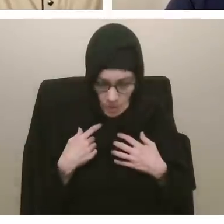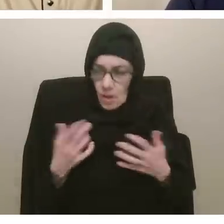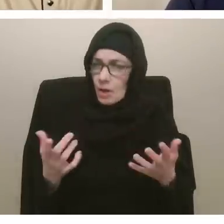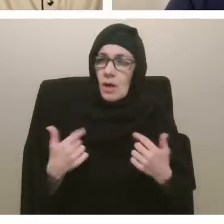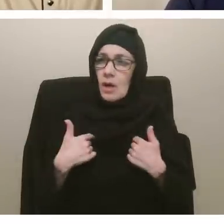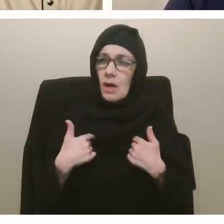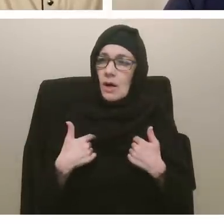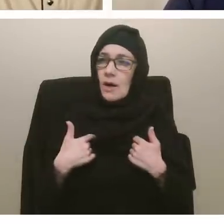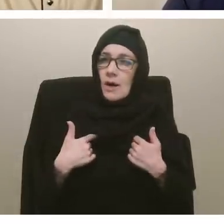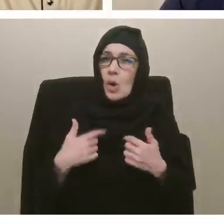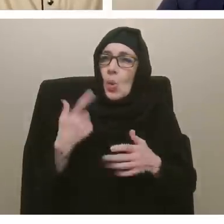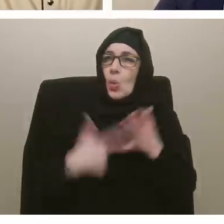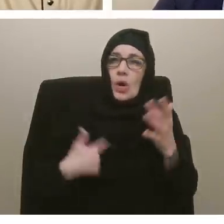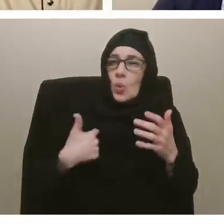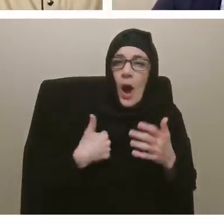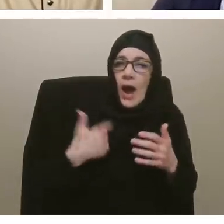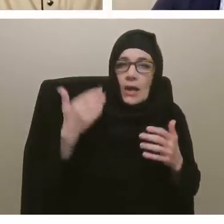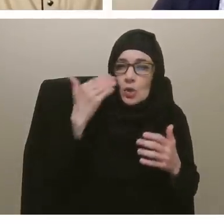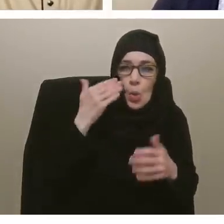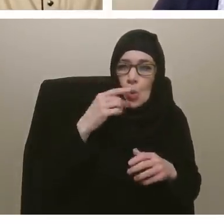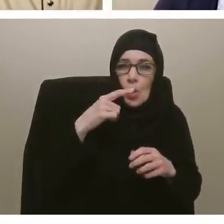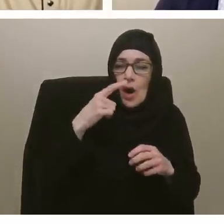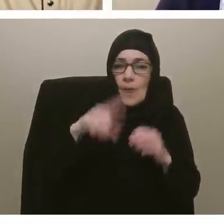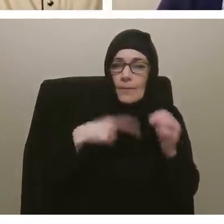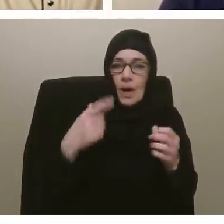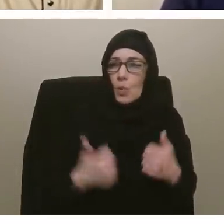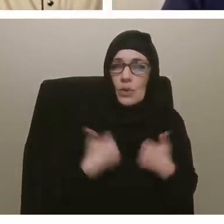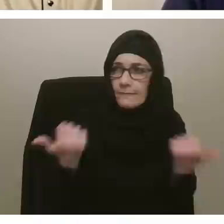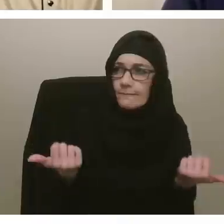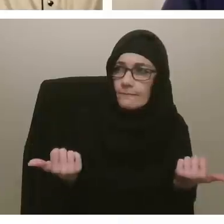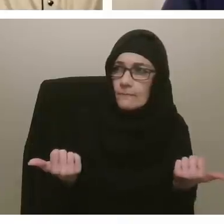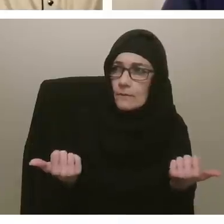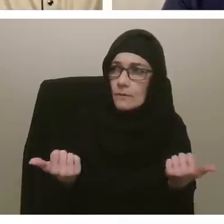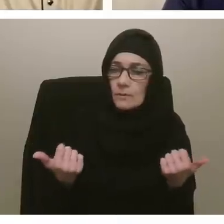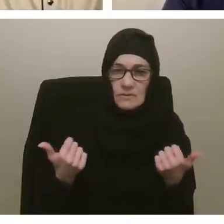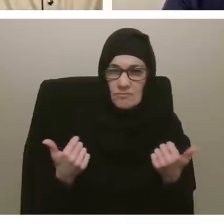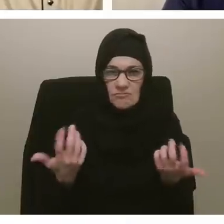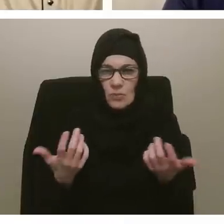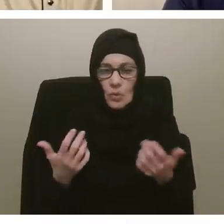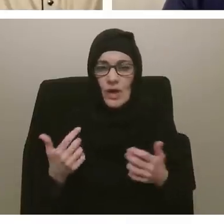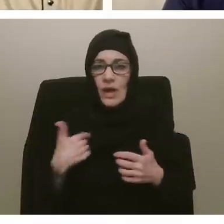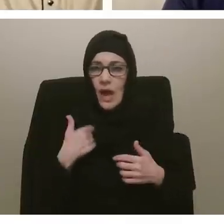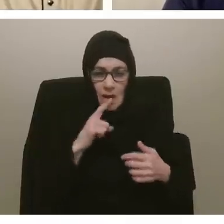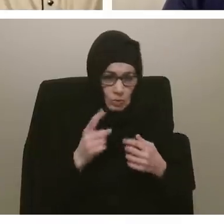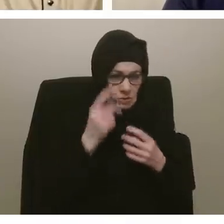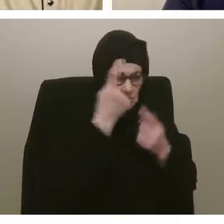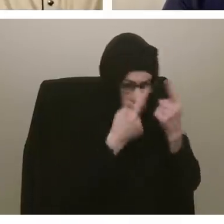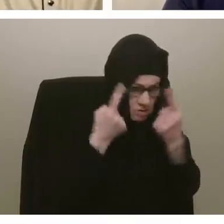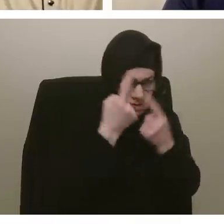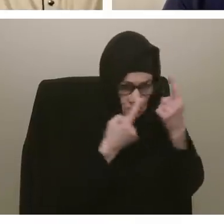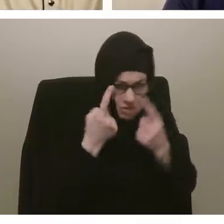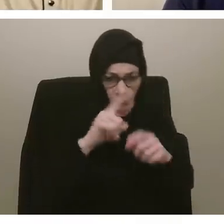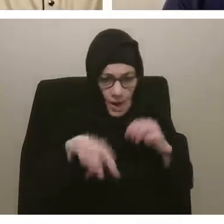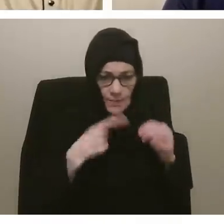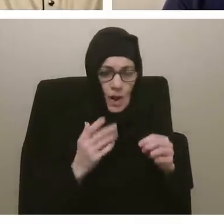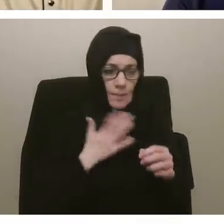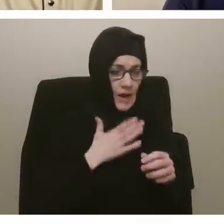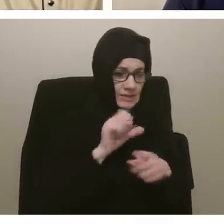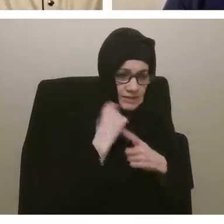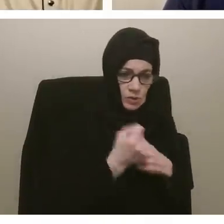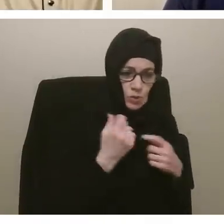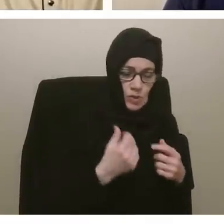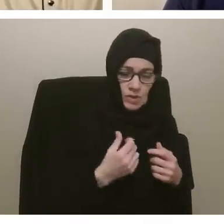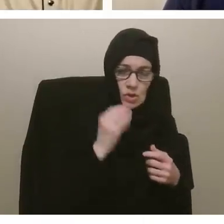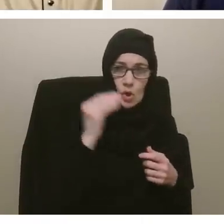What do I know about life? I've been agonizing over my circumstances at home for all these years. But have I